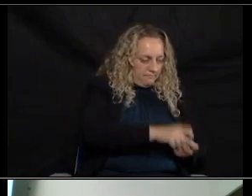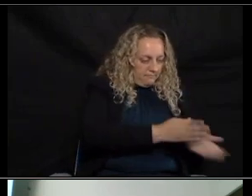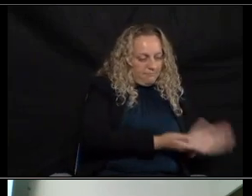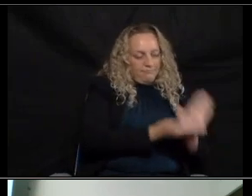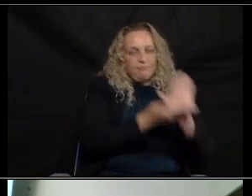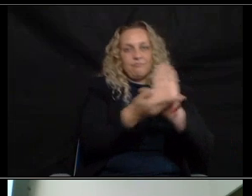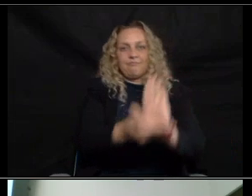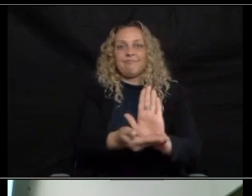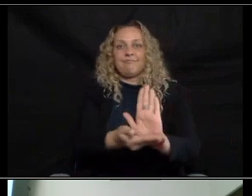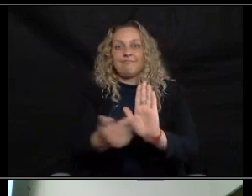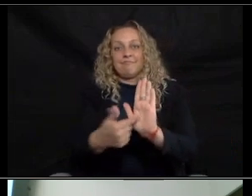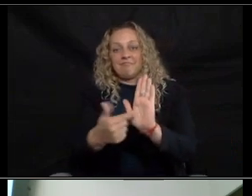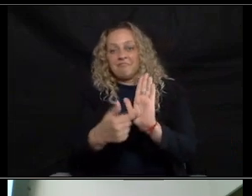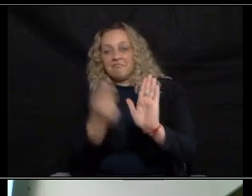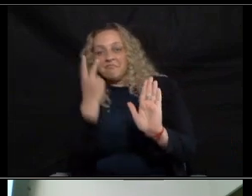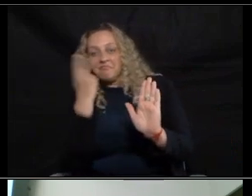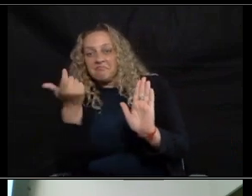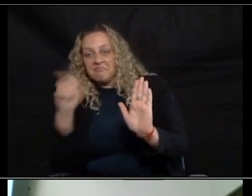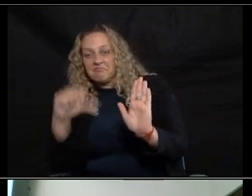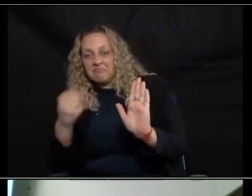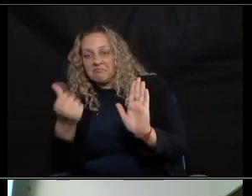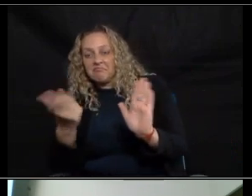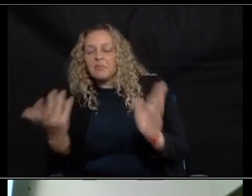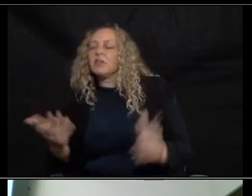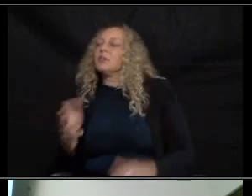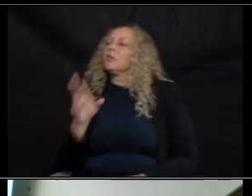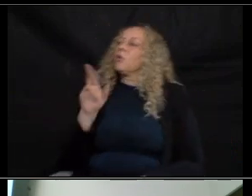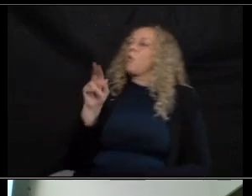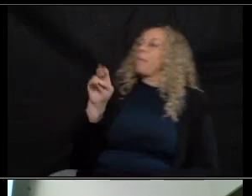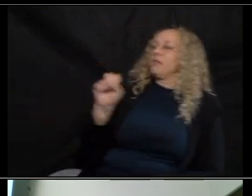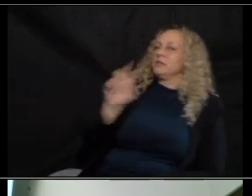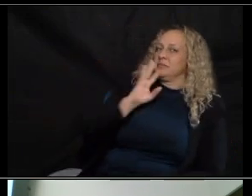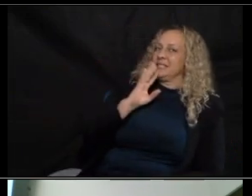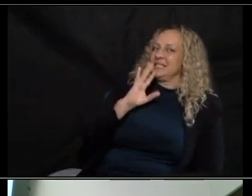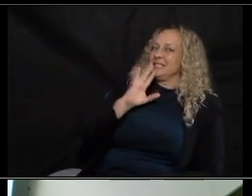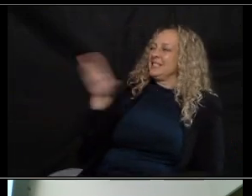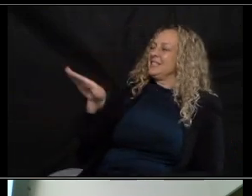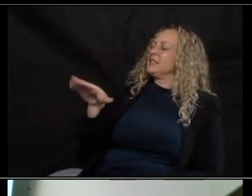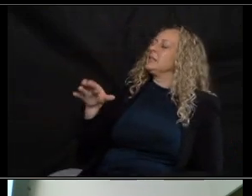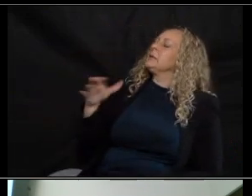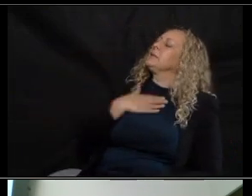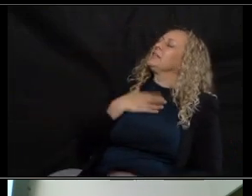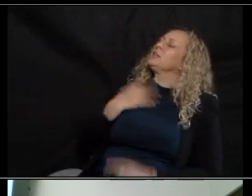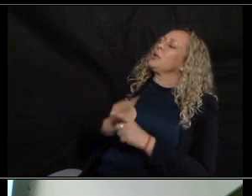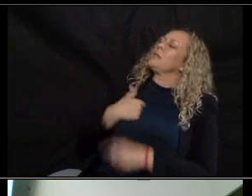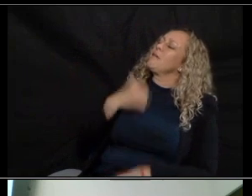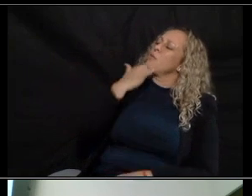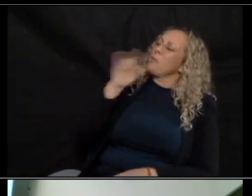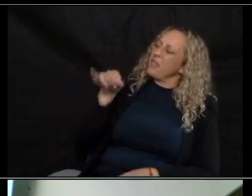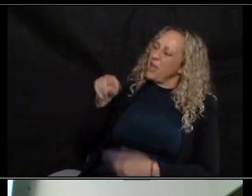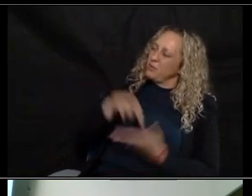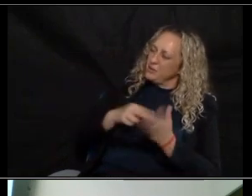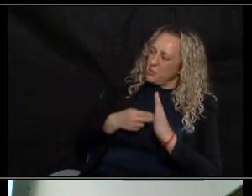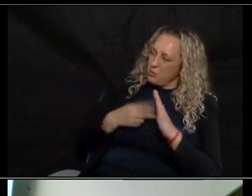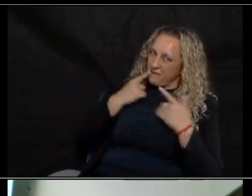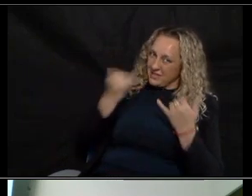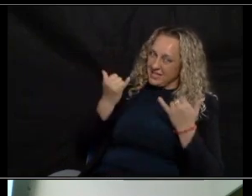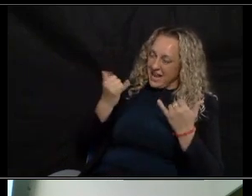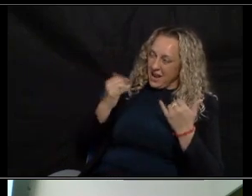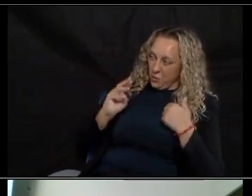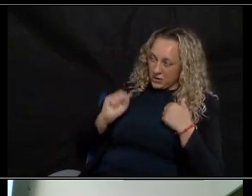point. Mayor. Yes, Commissioner Romulus. Correct me if I'm wrong here, but wasn't that what the purpose of today